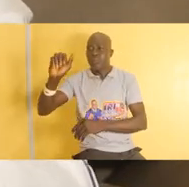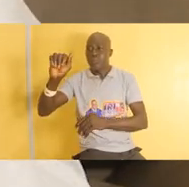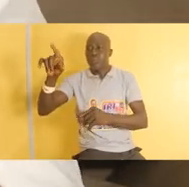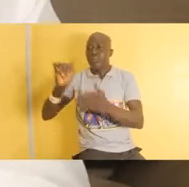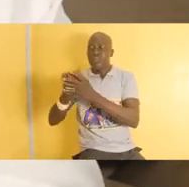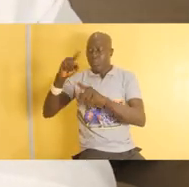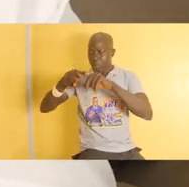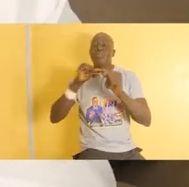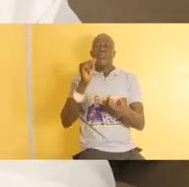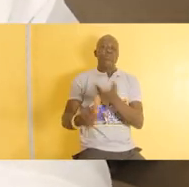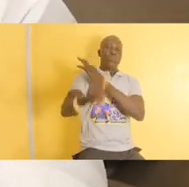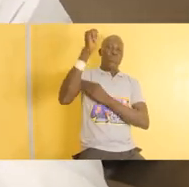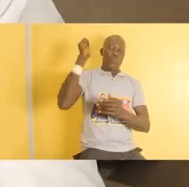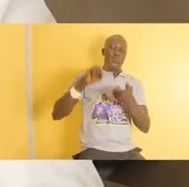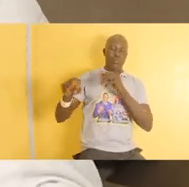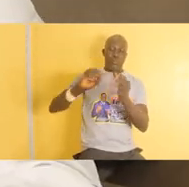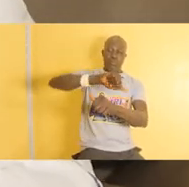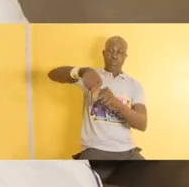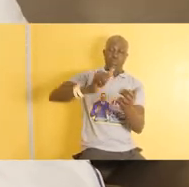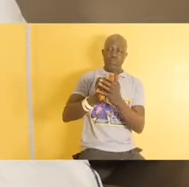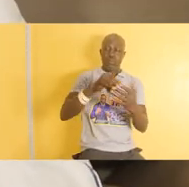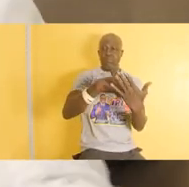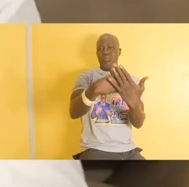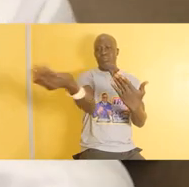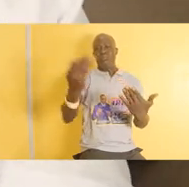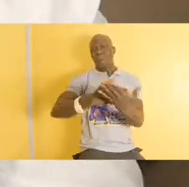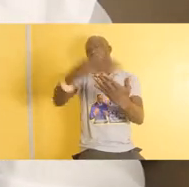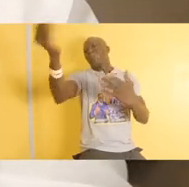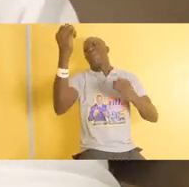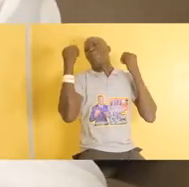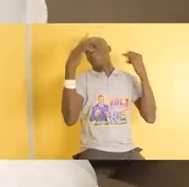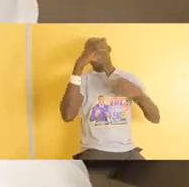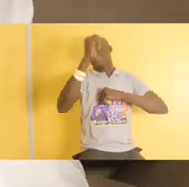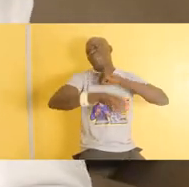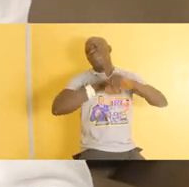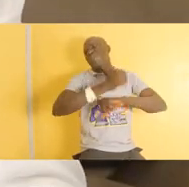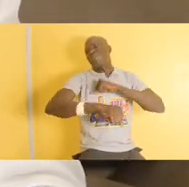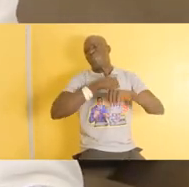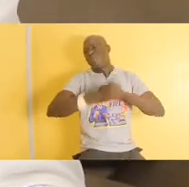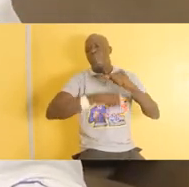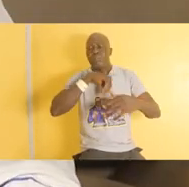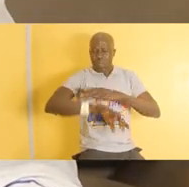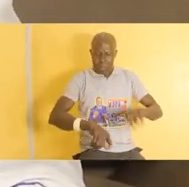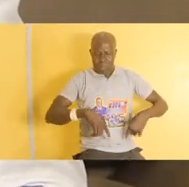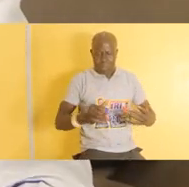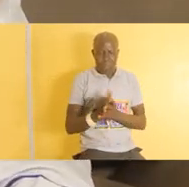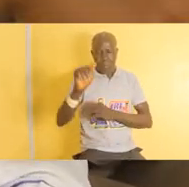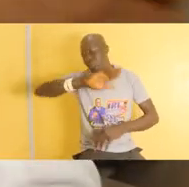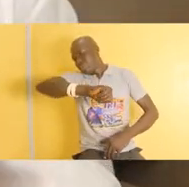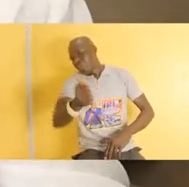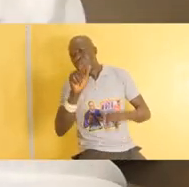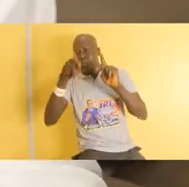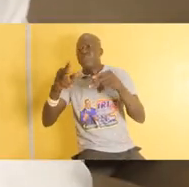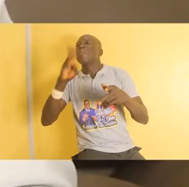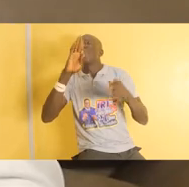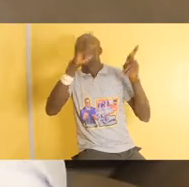Sugbo ko ko oro yan won. But you don't announce them. And o dey waste many years. O ko polopo odun won shugbo. Ni aye won. In their life. O je mo pe lo be njoba. You know